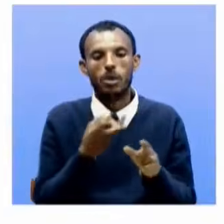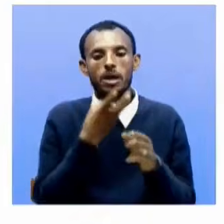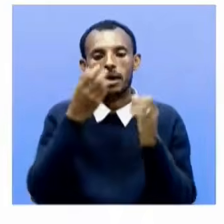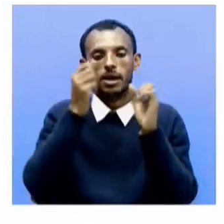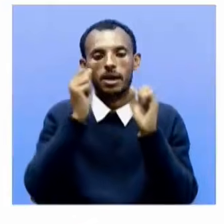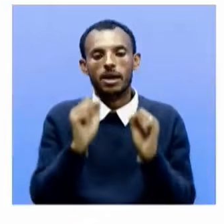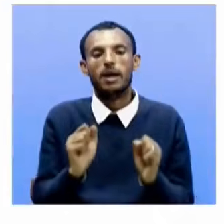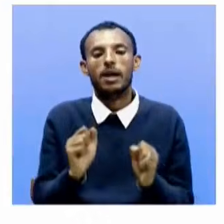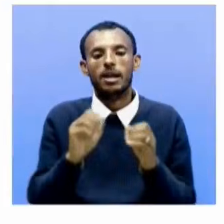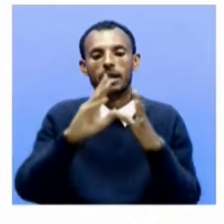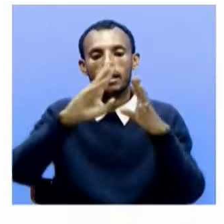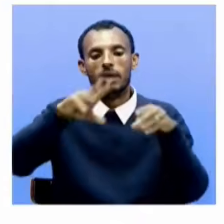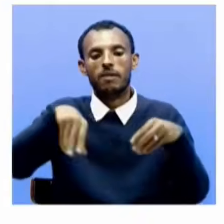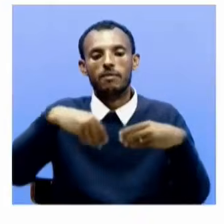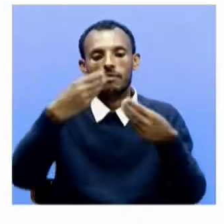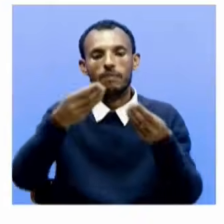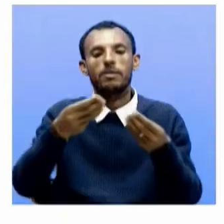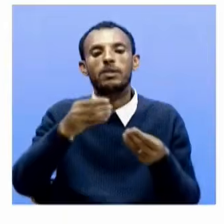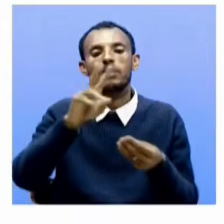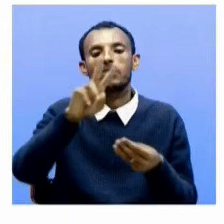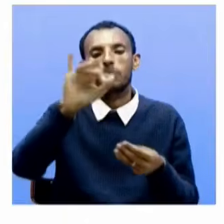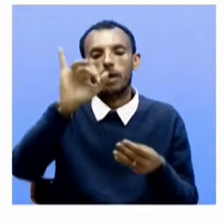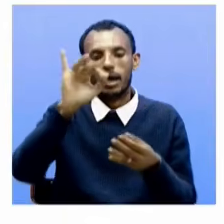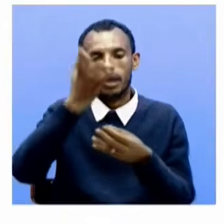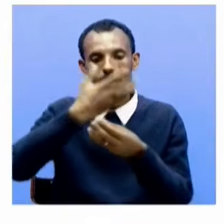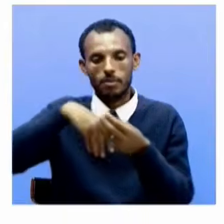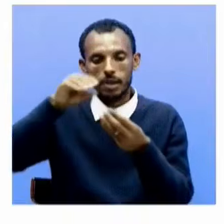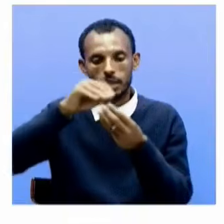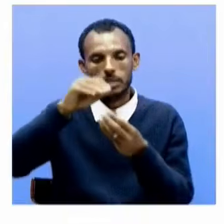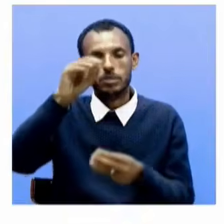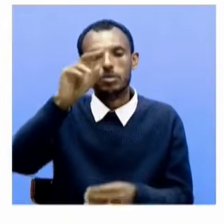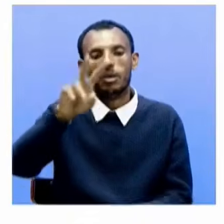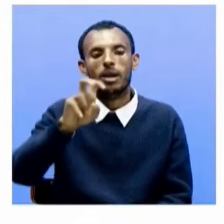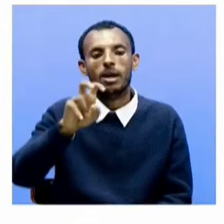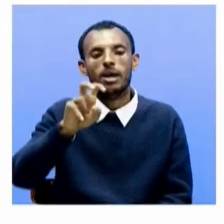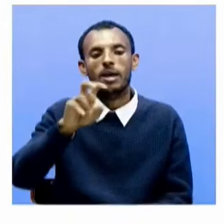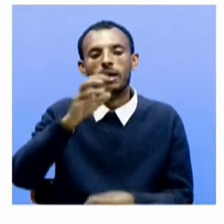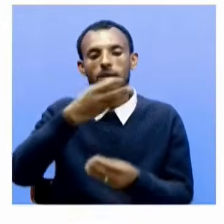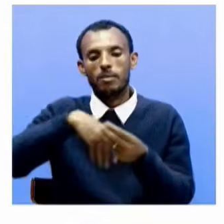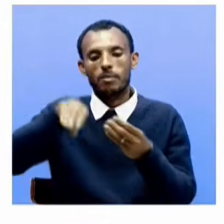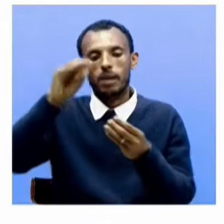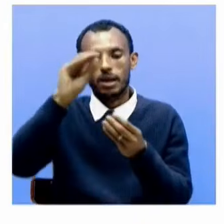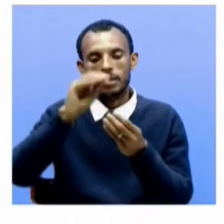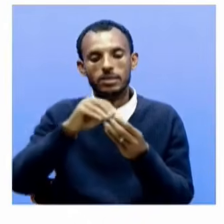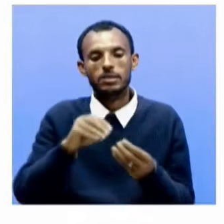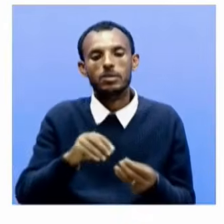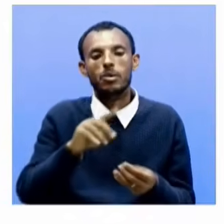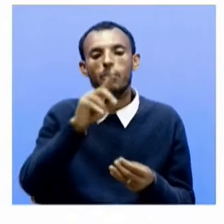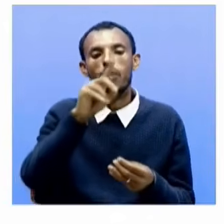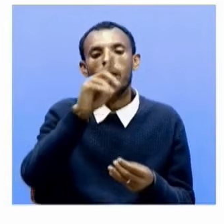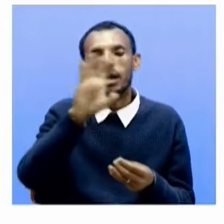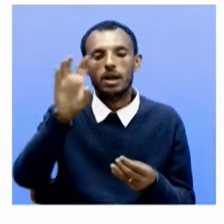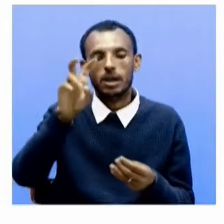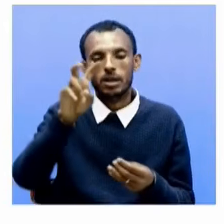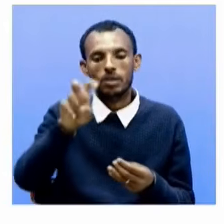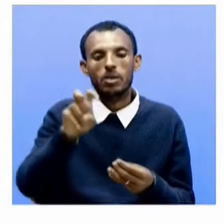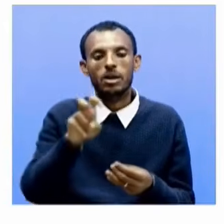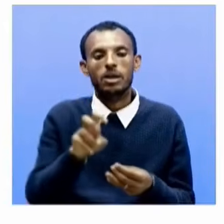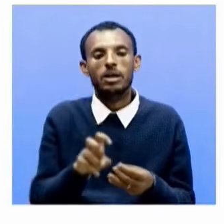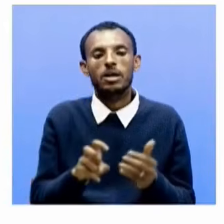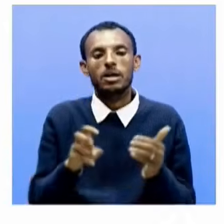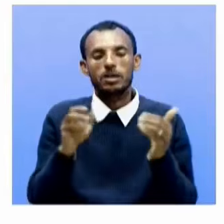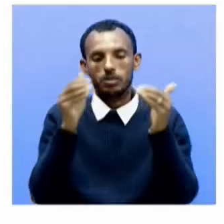that 2y plus 20 degree plus 120 degree